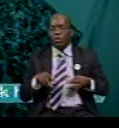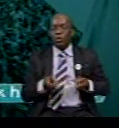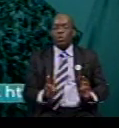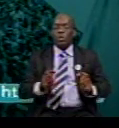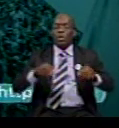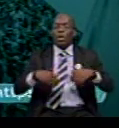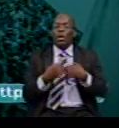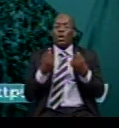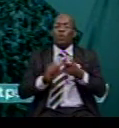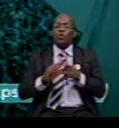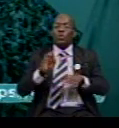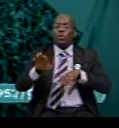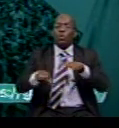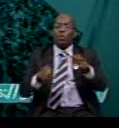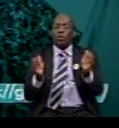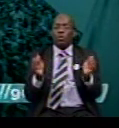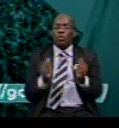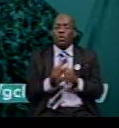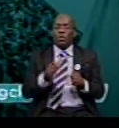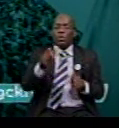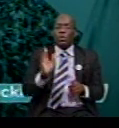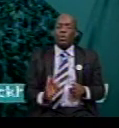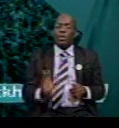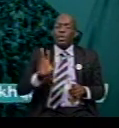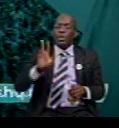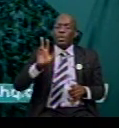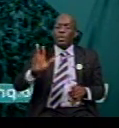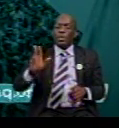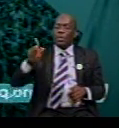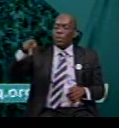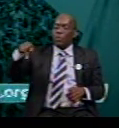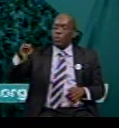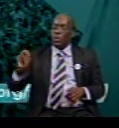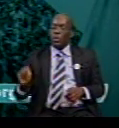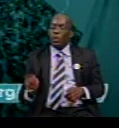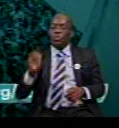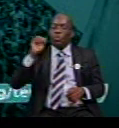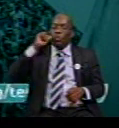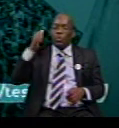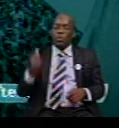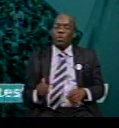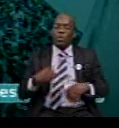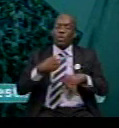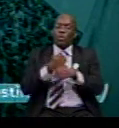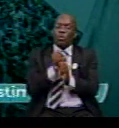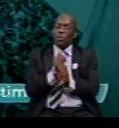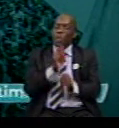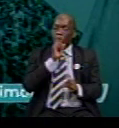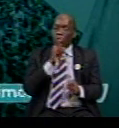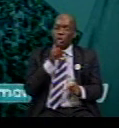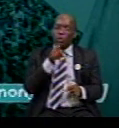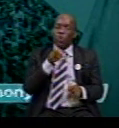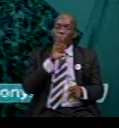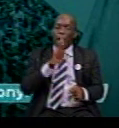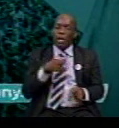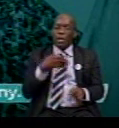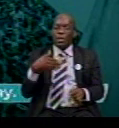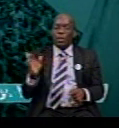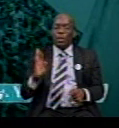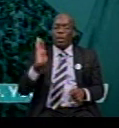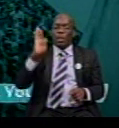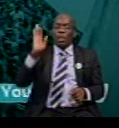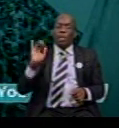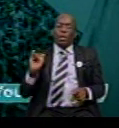you. 3 p.m. tomorrow, make sure that you are there. And by the grace of